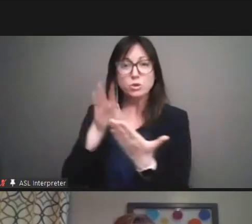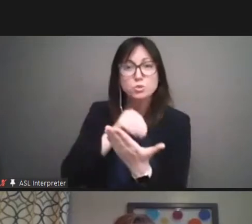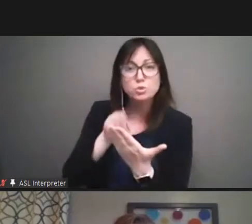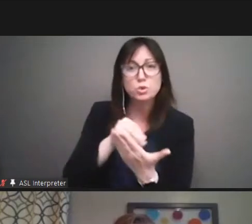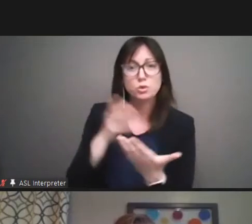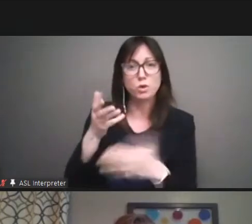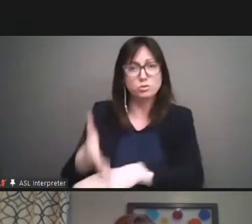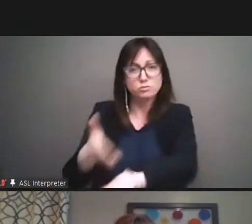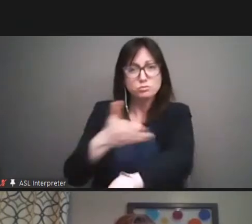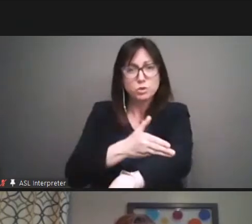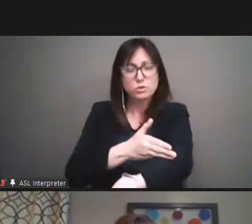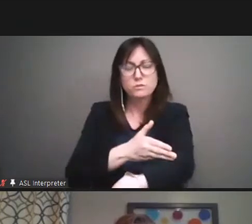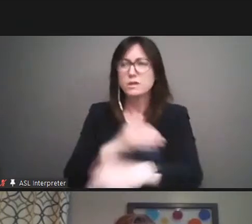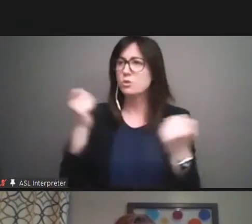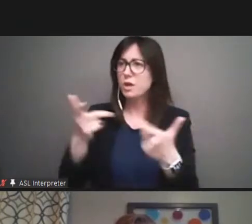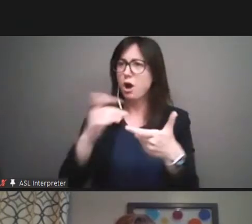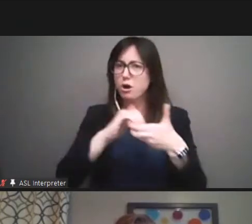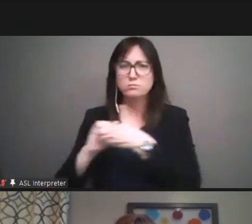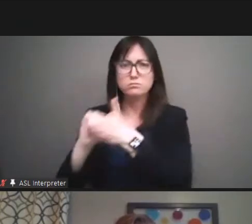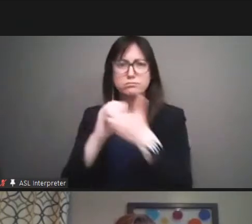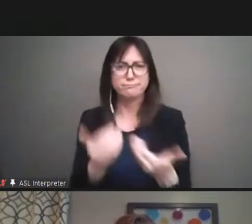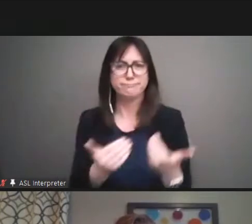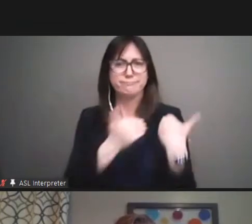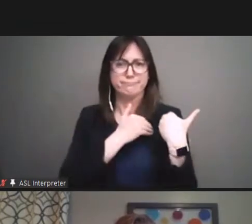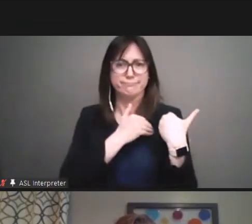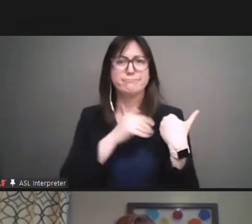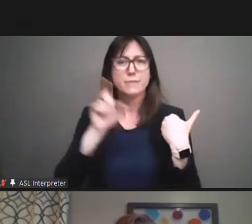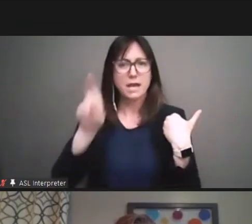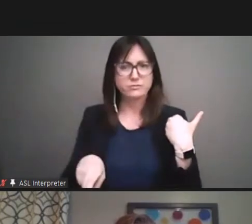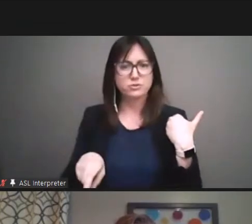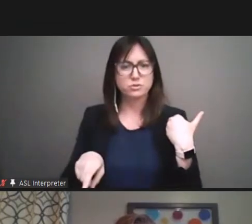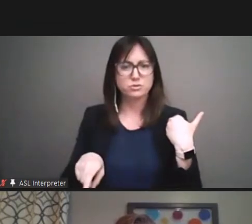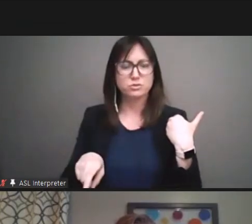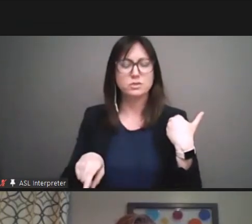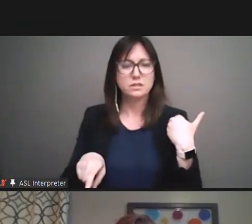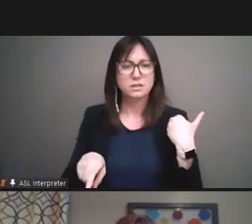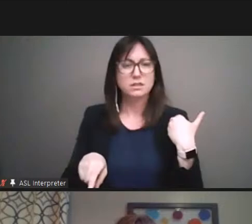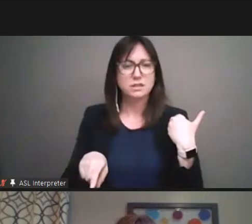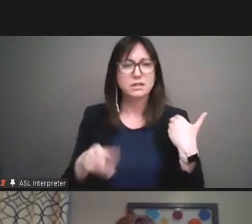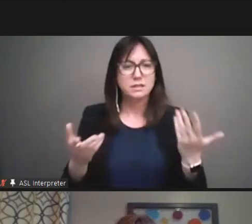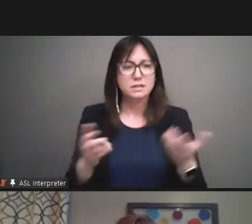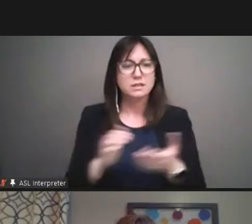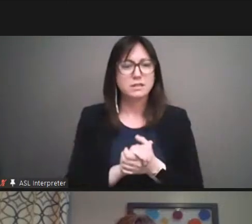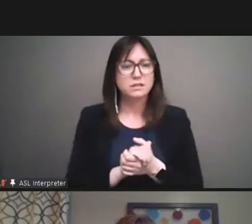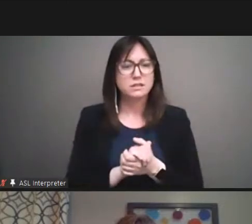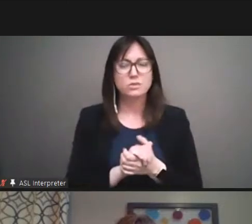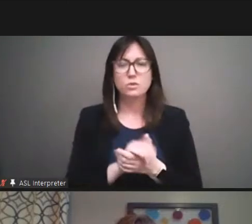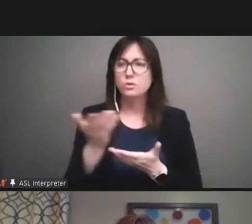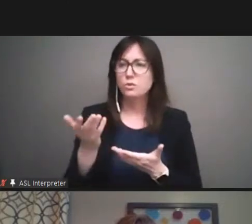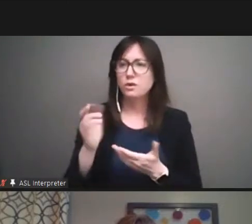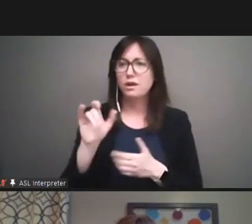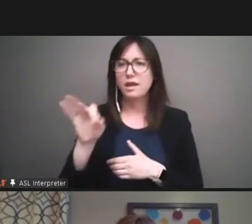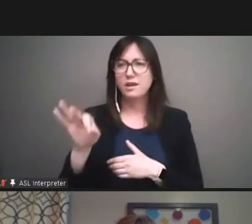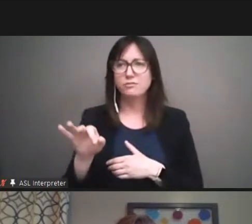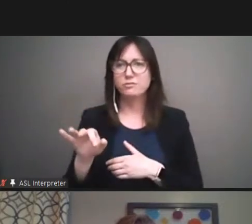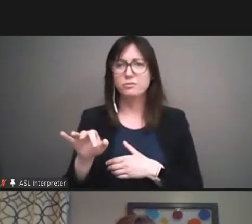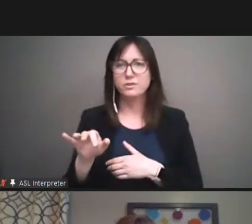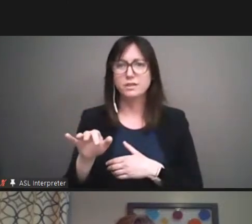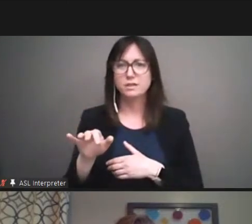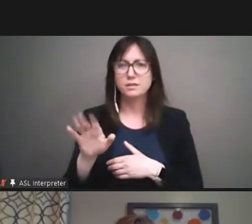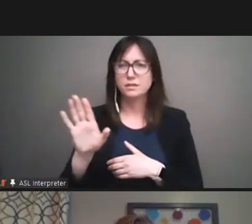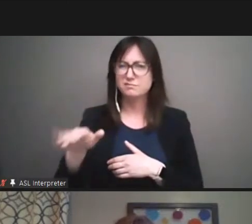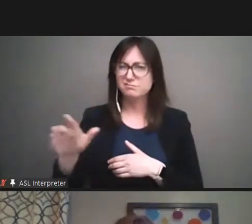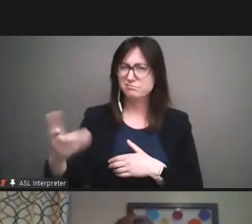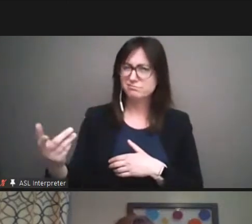better. So even calling out those behaviors or people